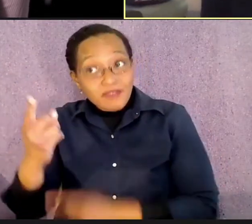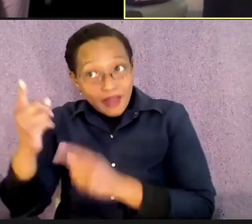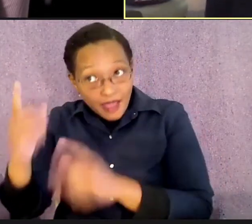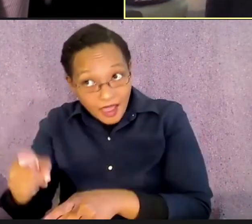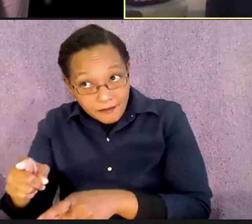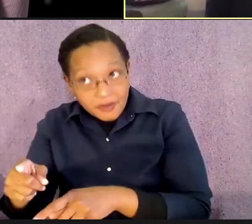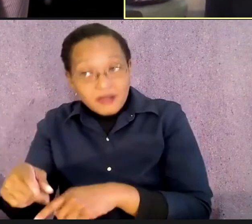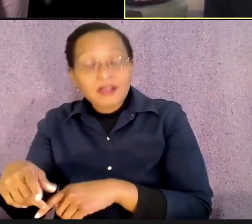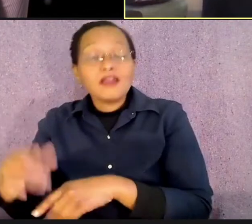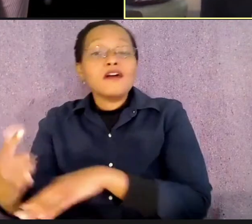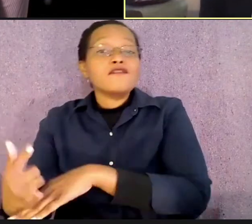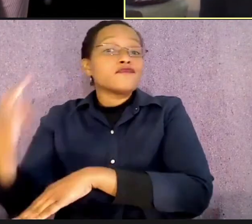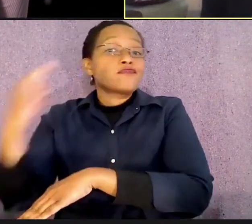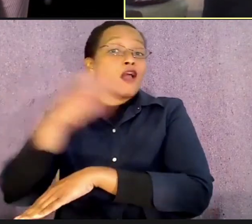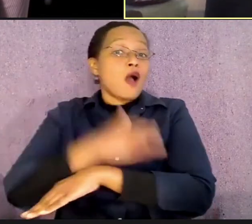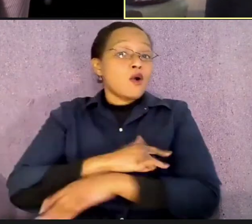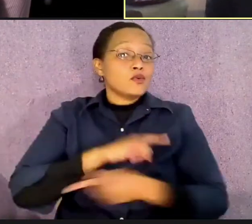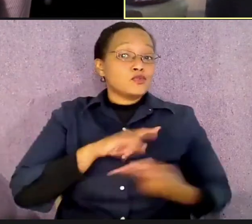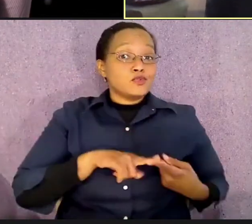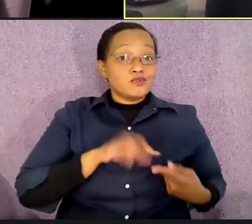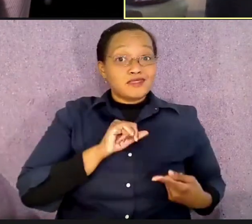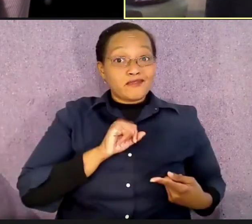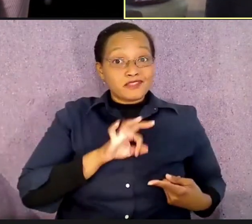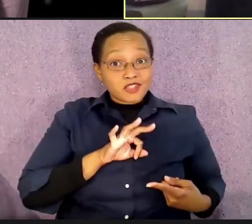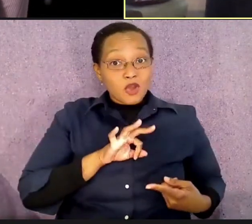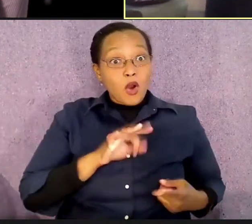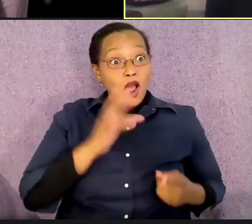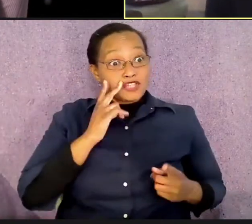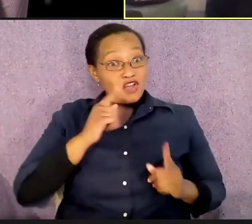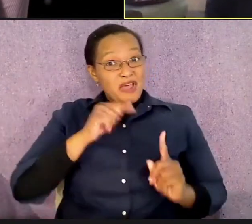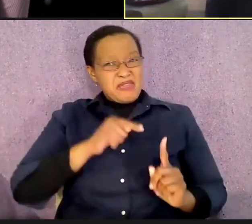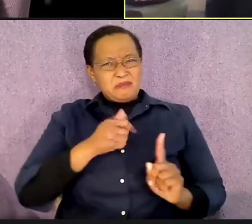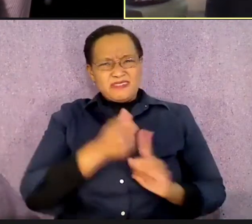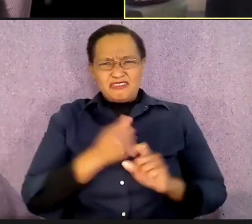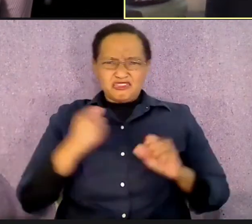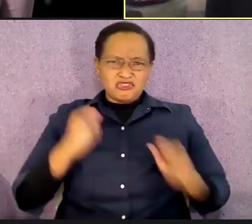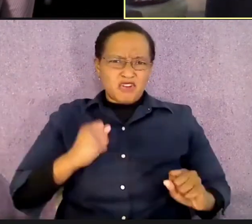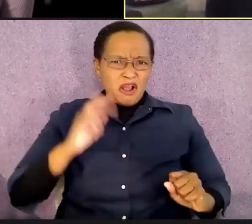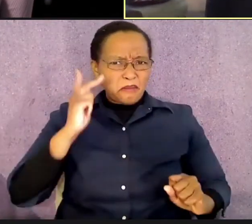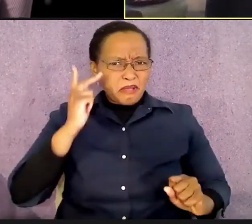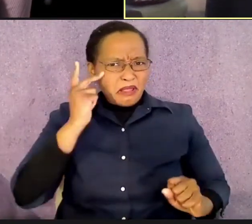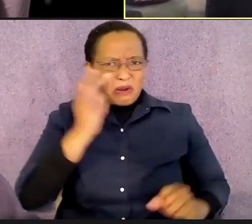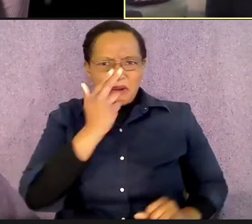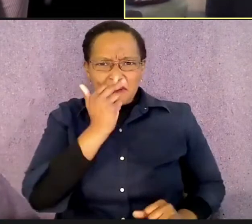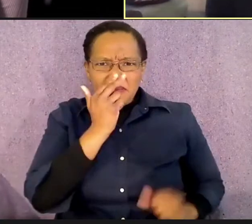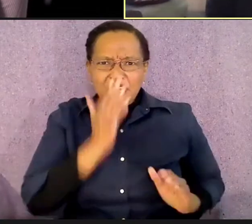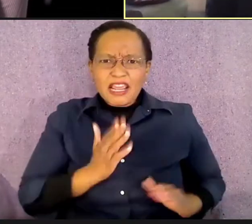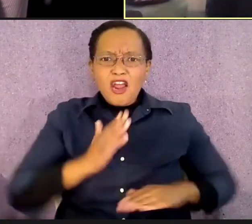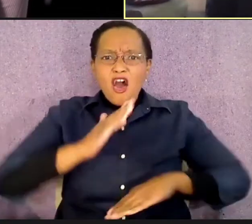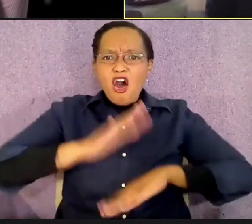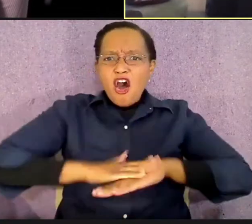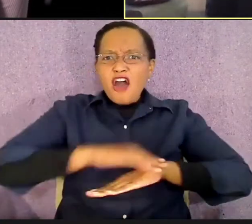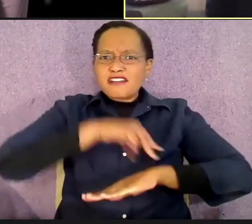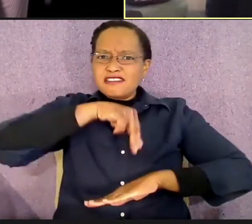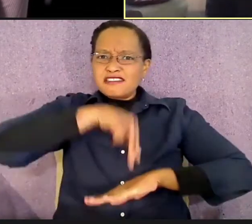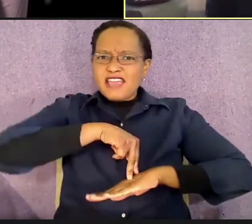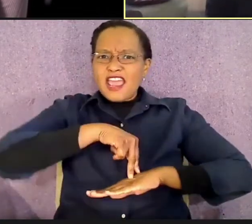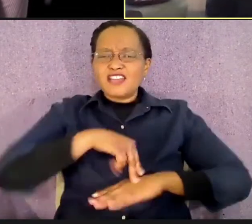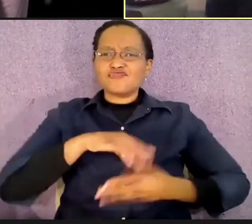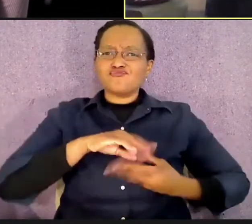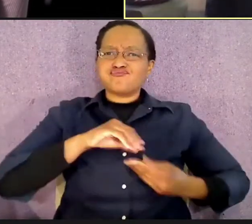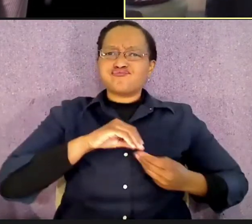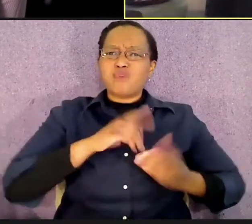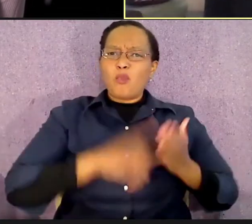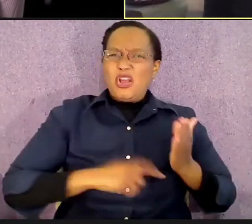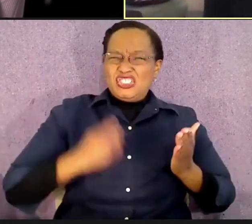San Francisco. And to see Lewis Black, a very political comedian, on stage talking about something that had happened like a few days before, it's one